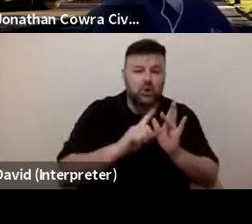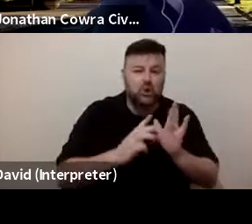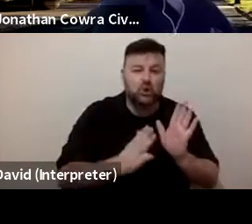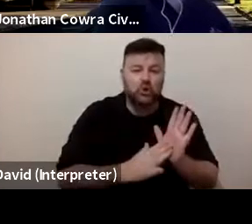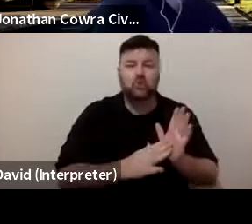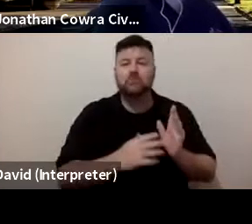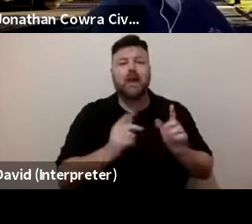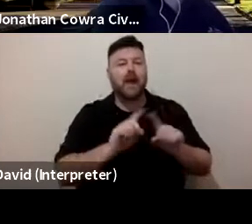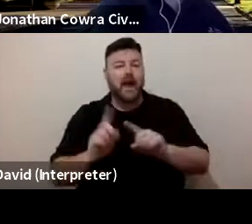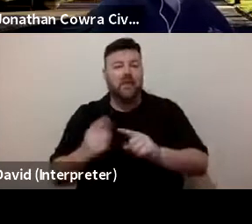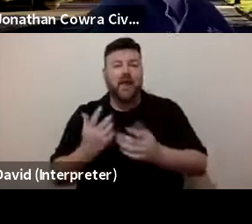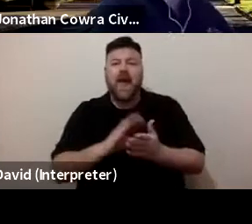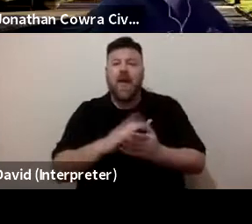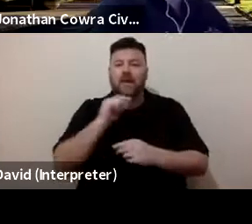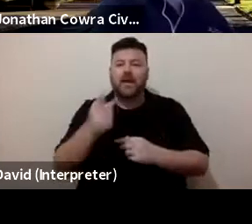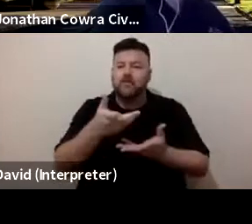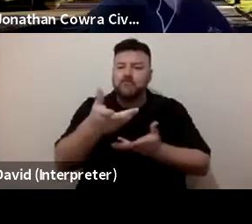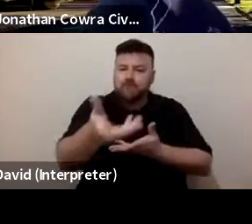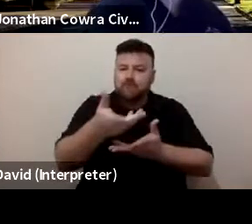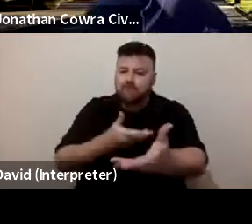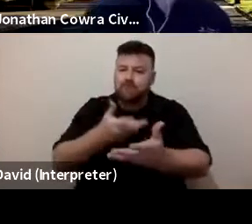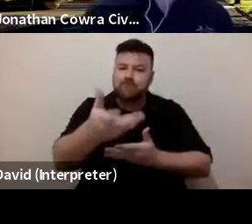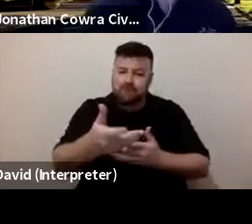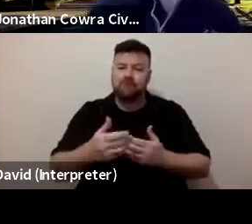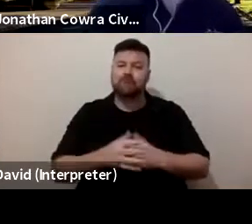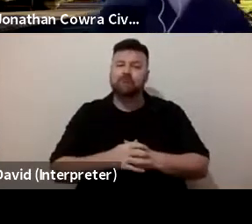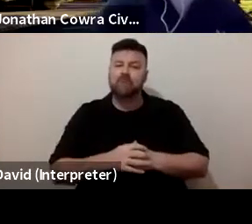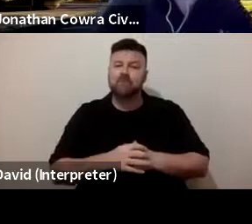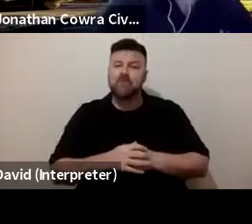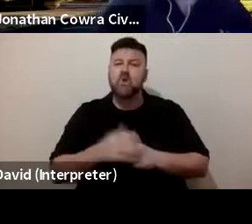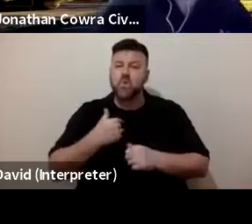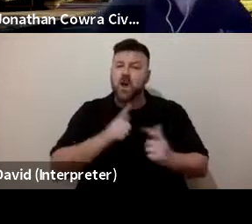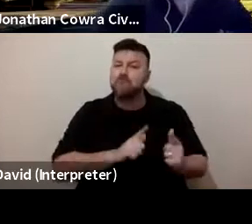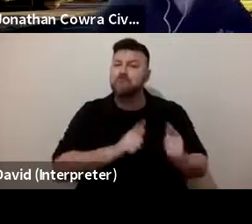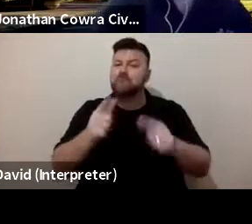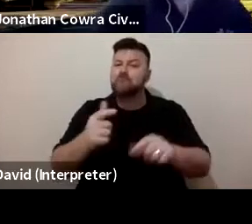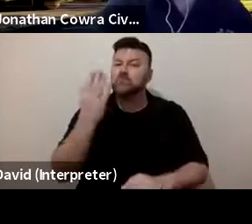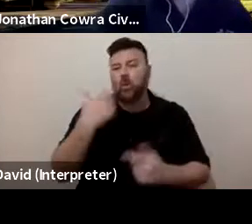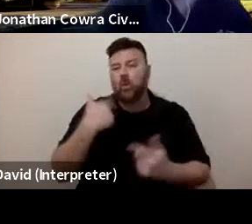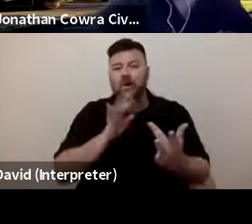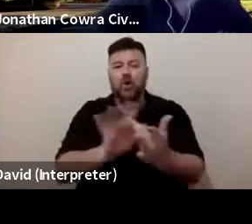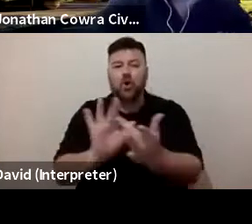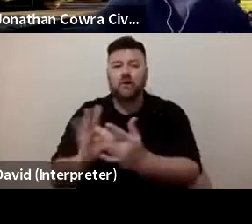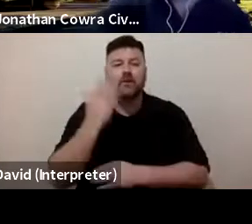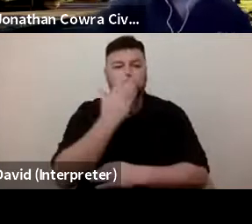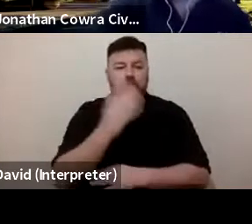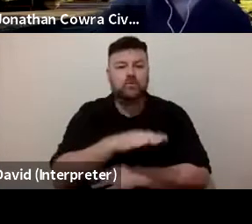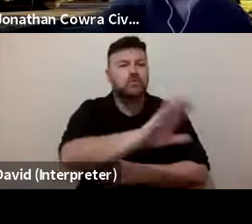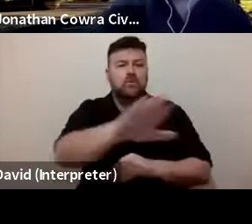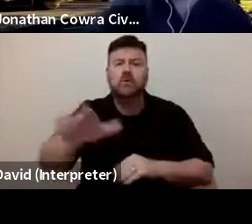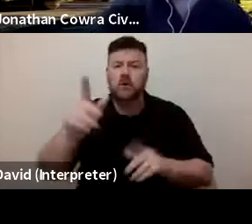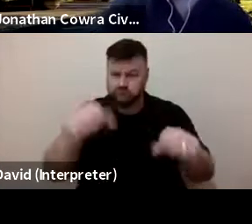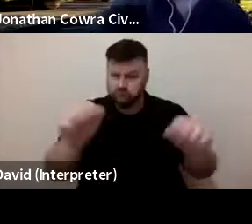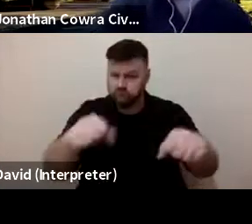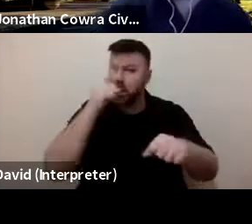arts work. And we sort of felt that it was possible, but we went to the schools and went, listen, we can do this. We can honor the contracts. We can work with